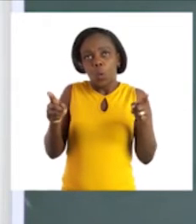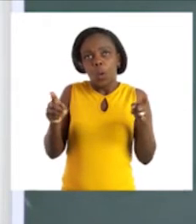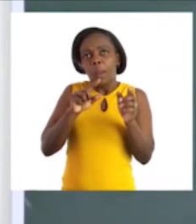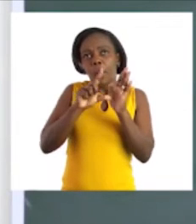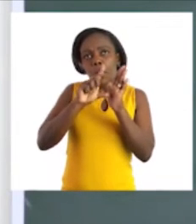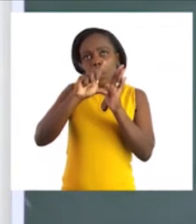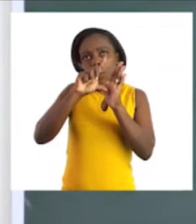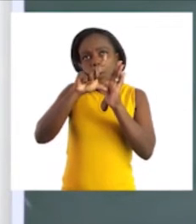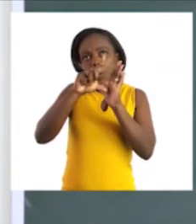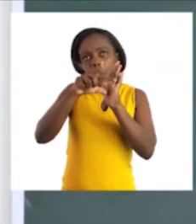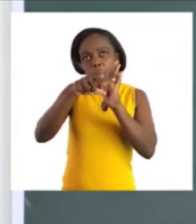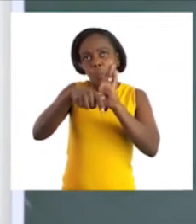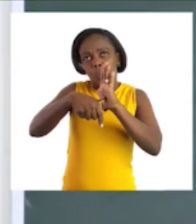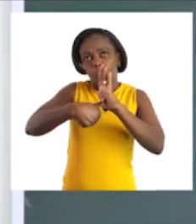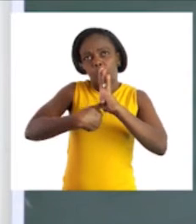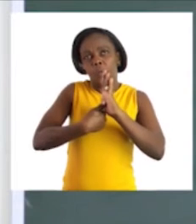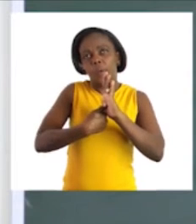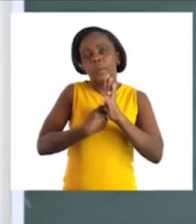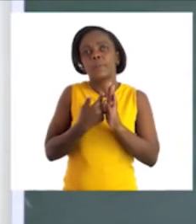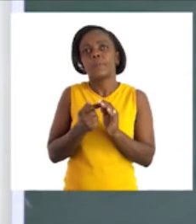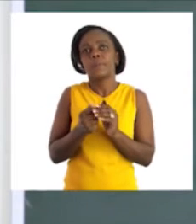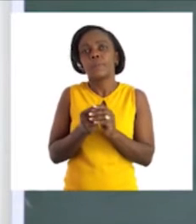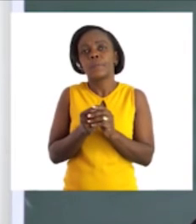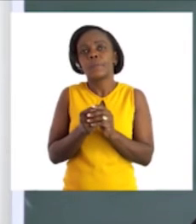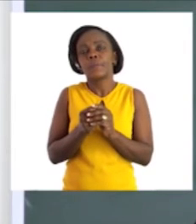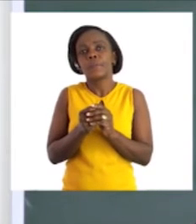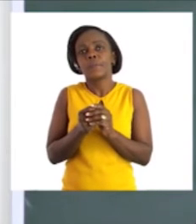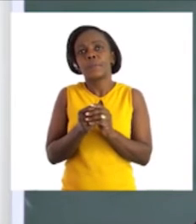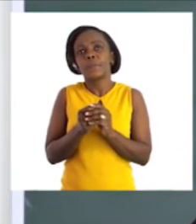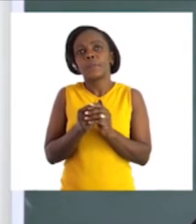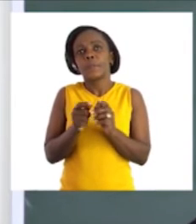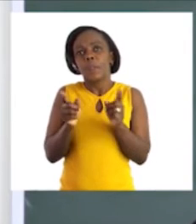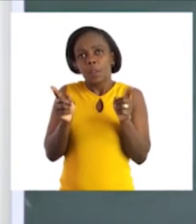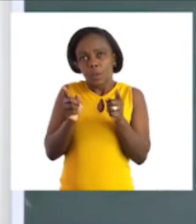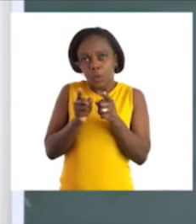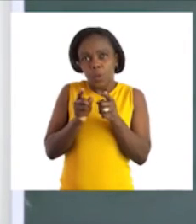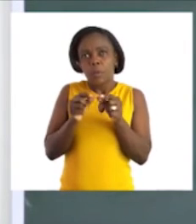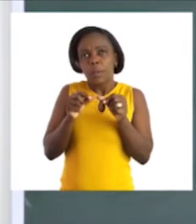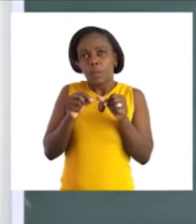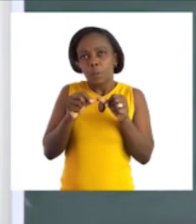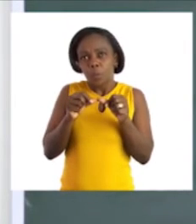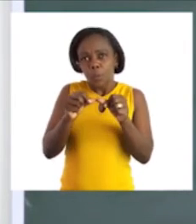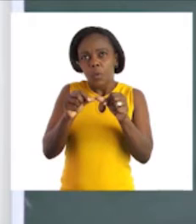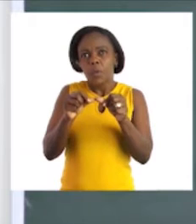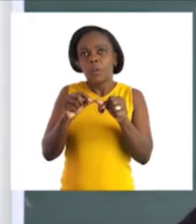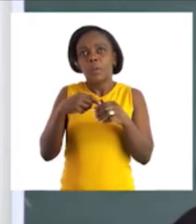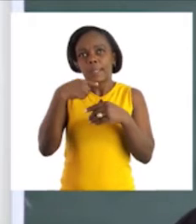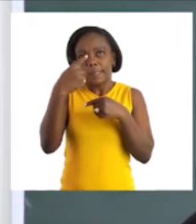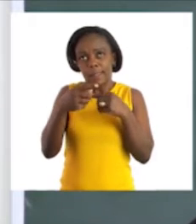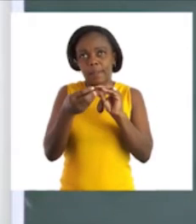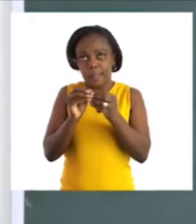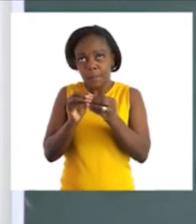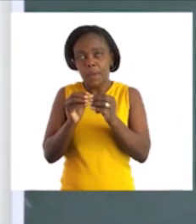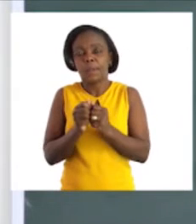will have to move from the number where it is to the next number. Are we together? Okay, I hope you are still with